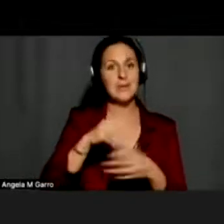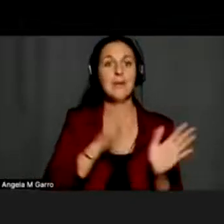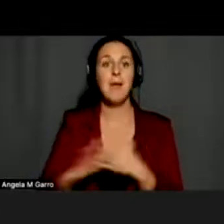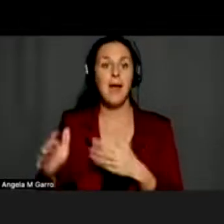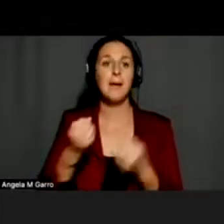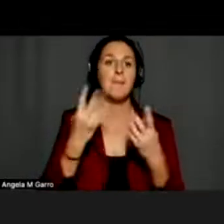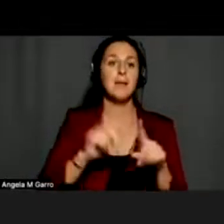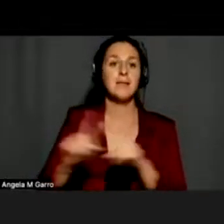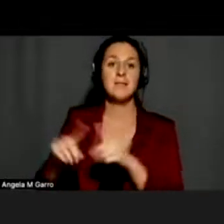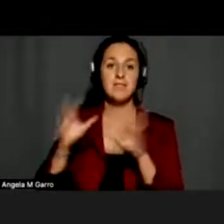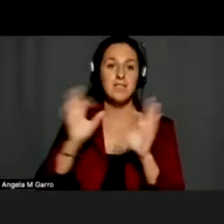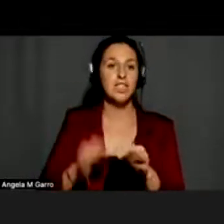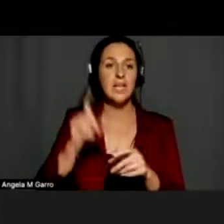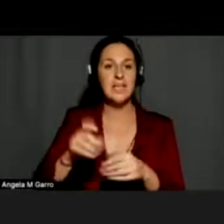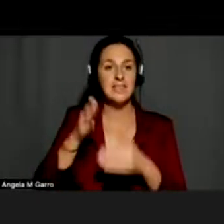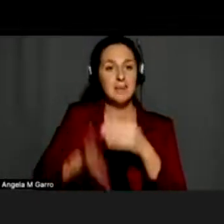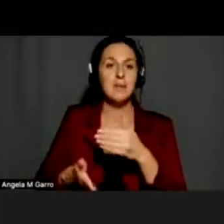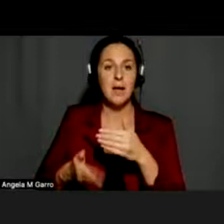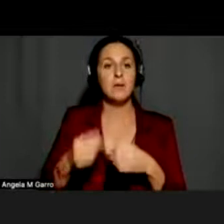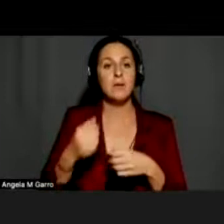done to make sure that